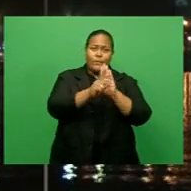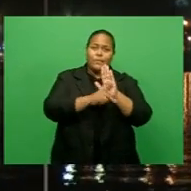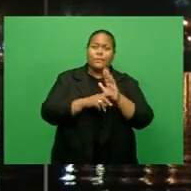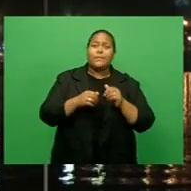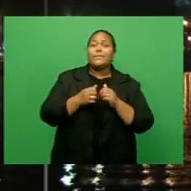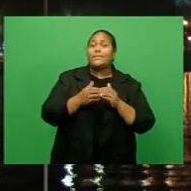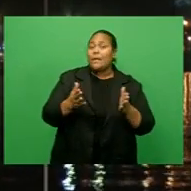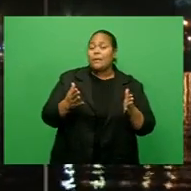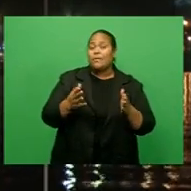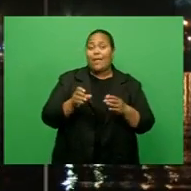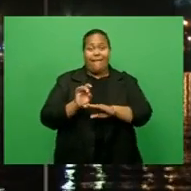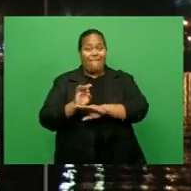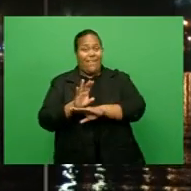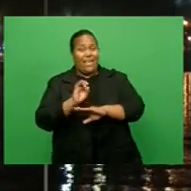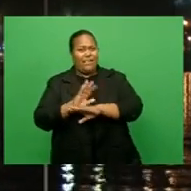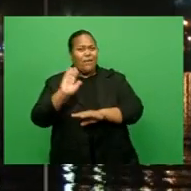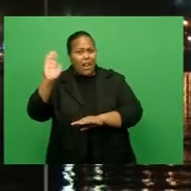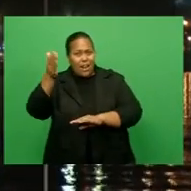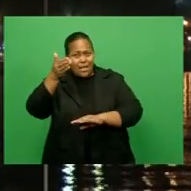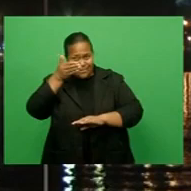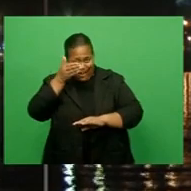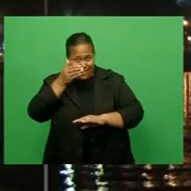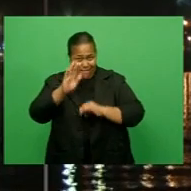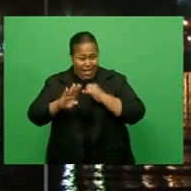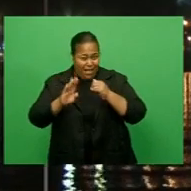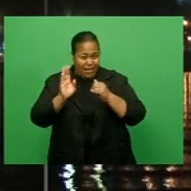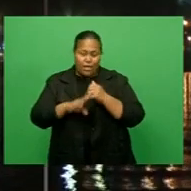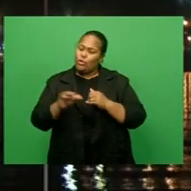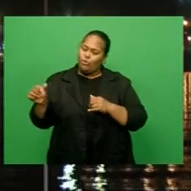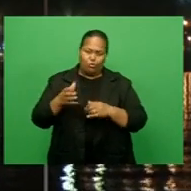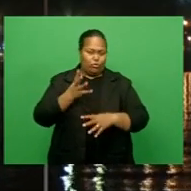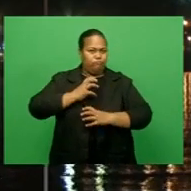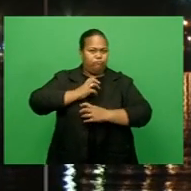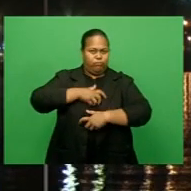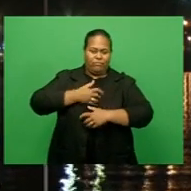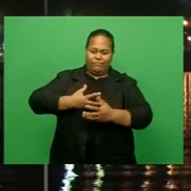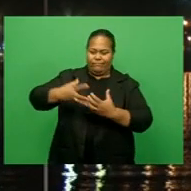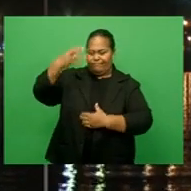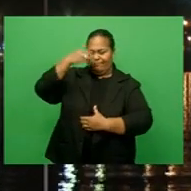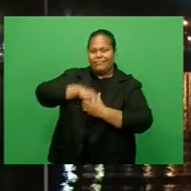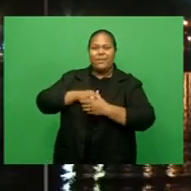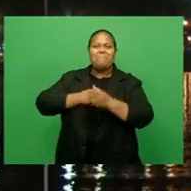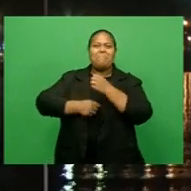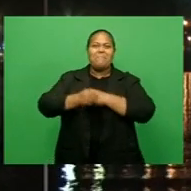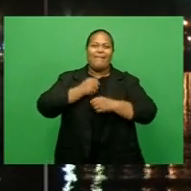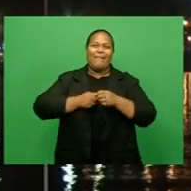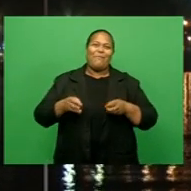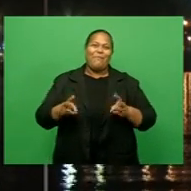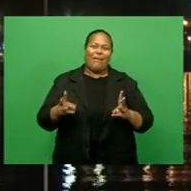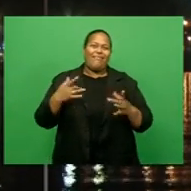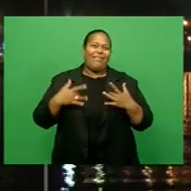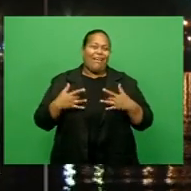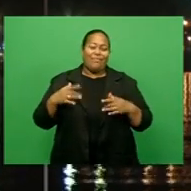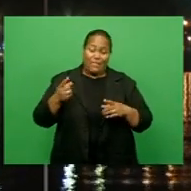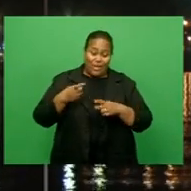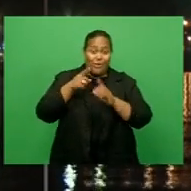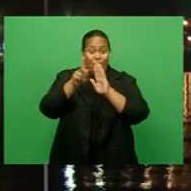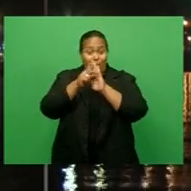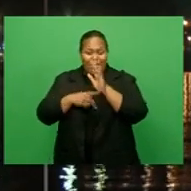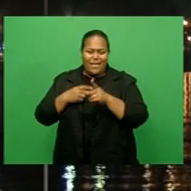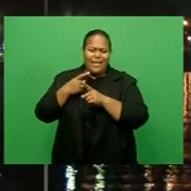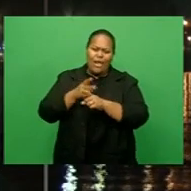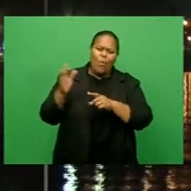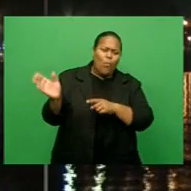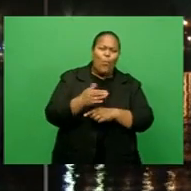that the final outcome should become a way of life. Attorney General Ayaside Kayum says the policy will guide all national activities and laws